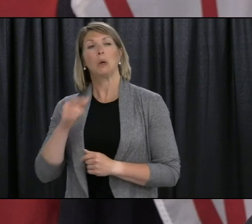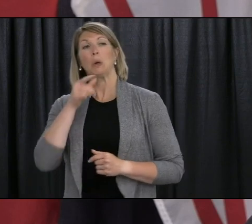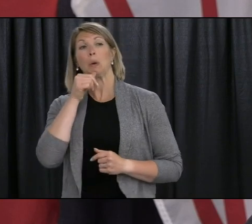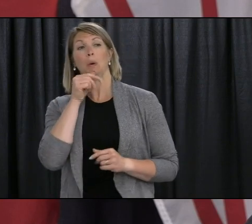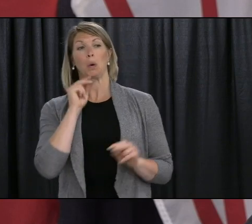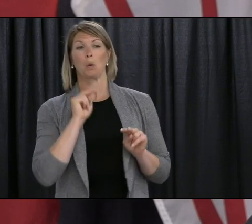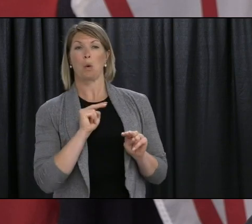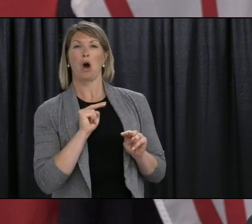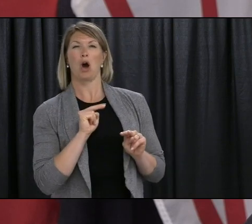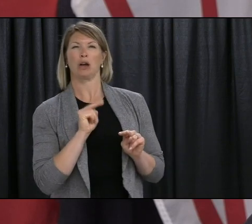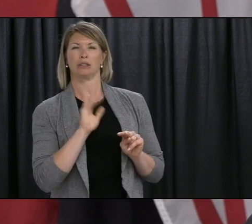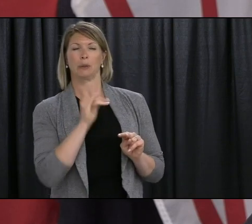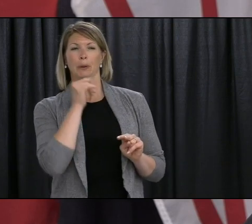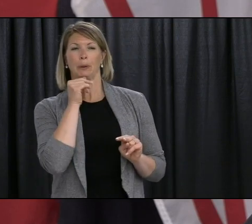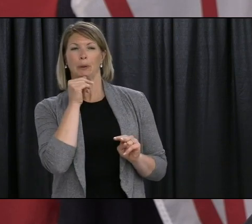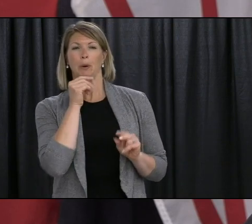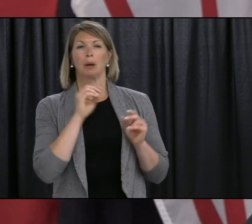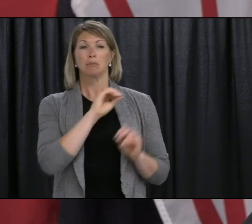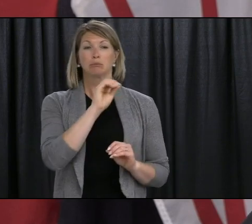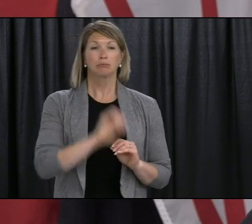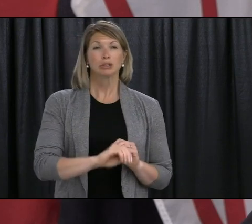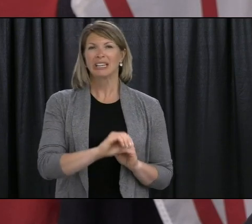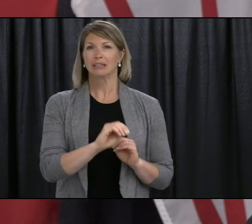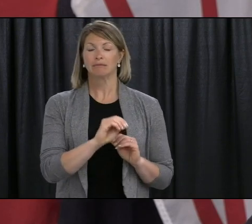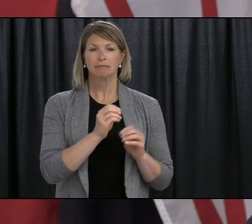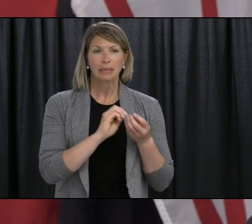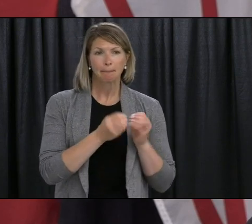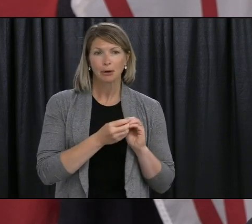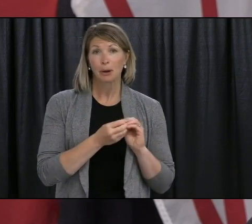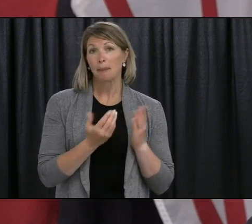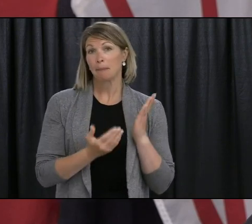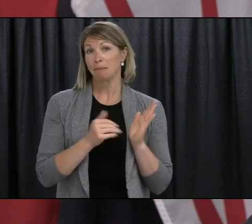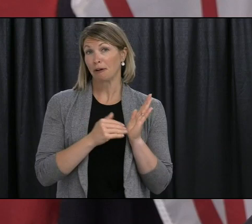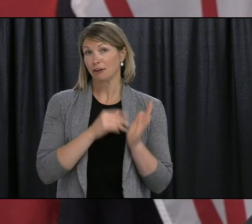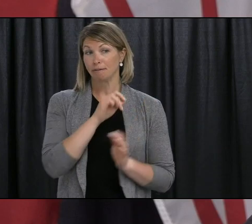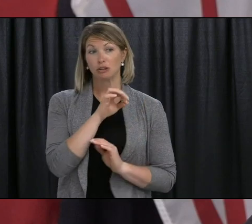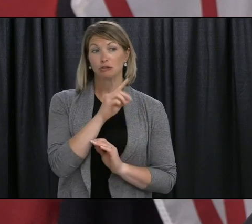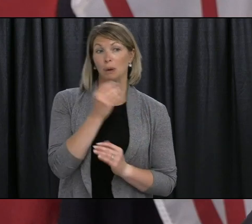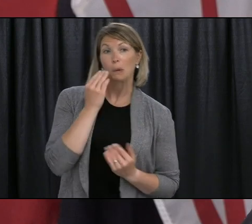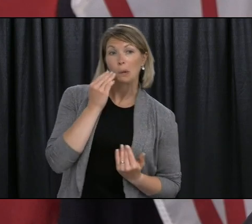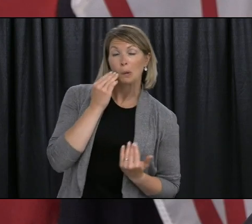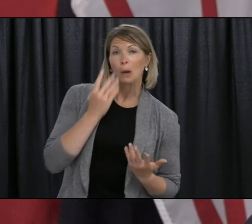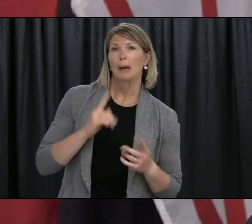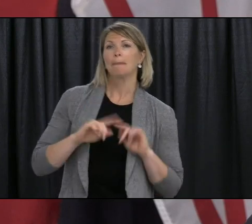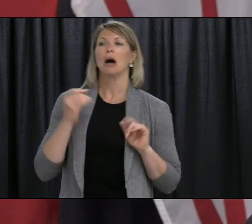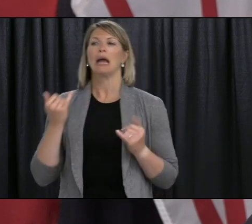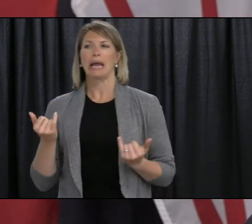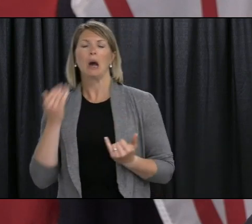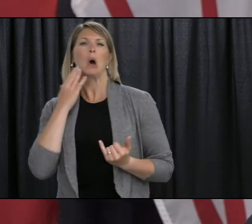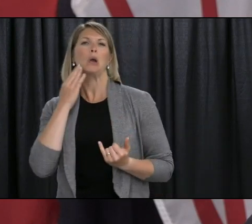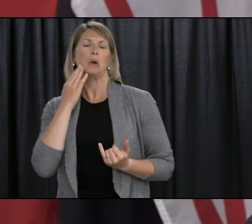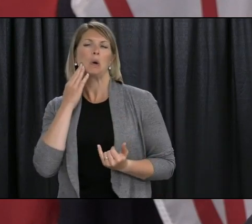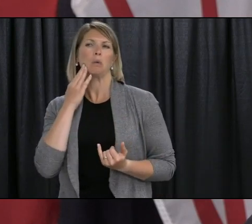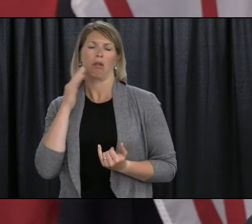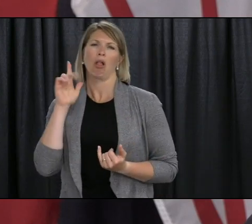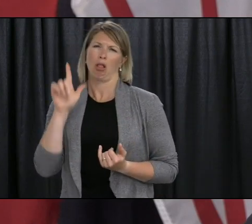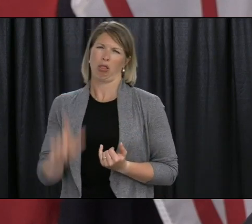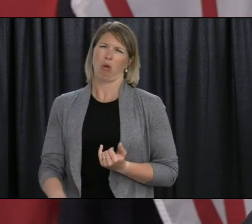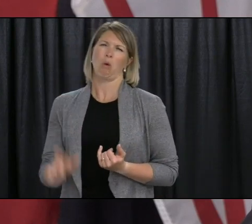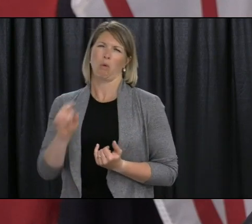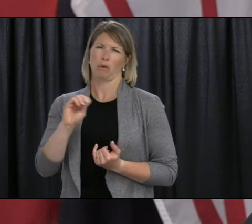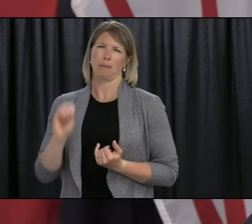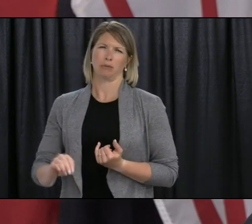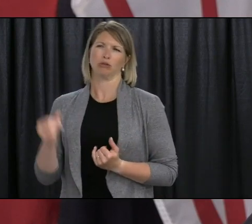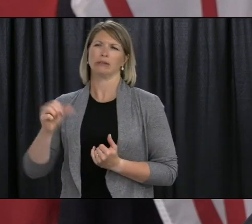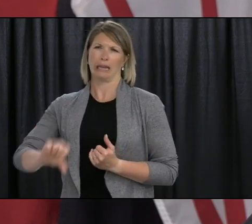Fitzgerald would know what the denial rate would be today, but it's relatively low. There's a lot of people, as I just mentioned, over 6,000 people